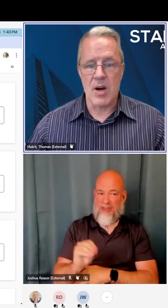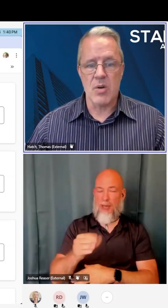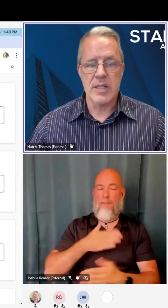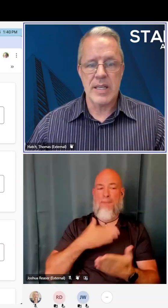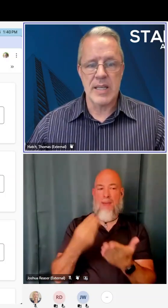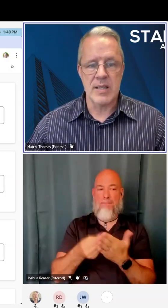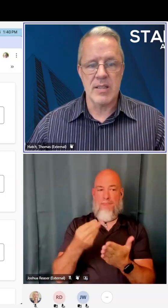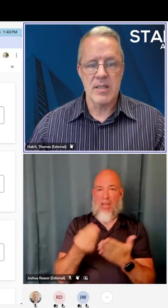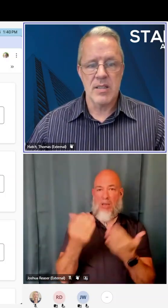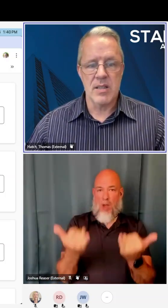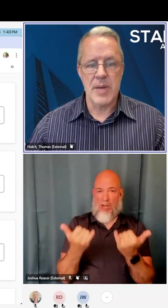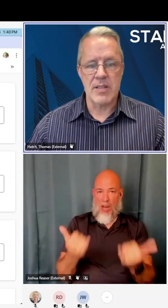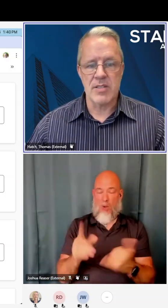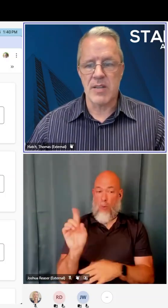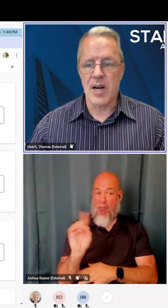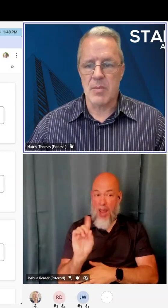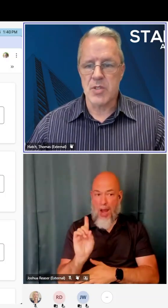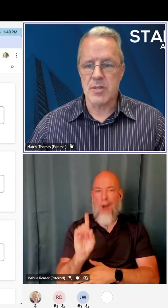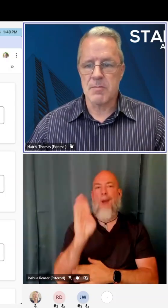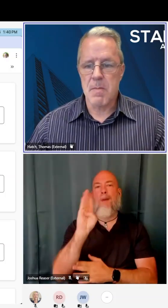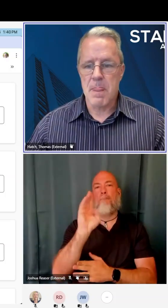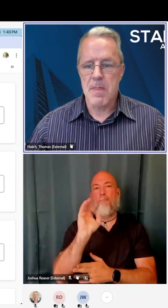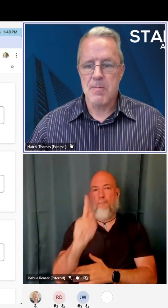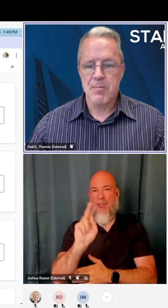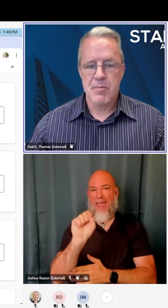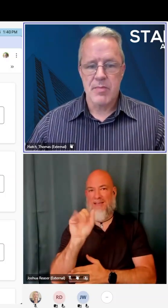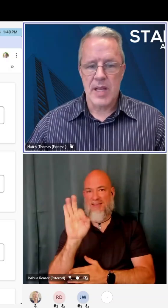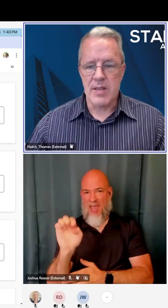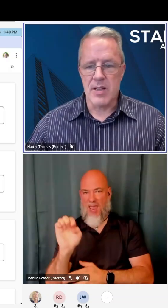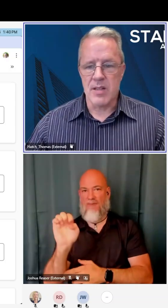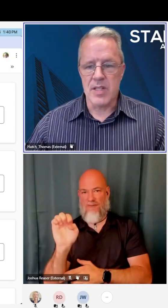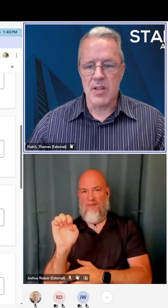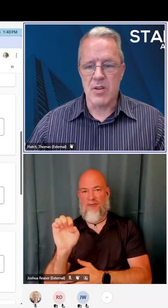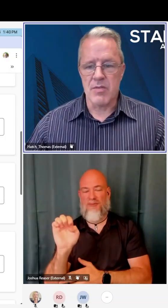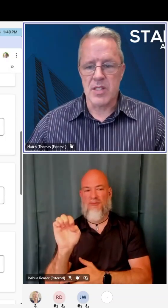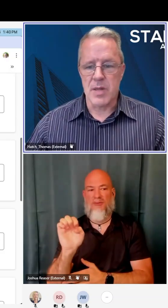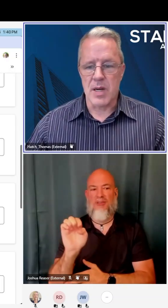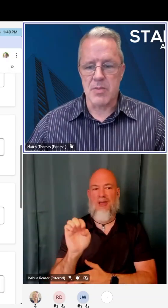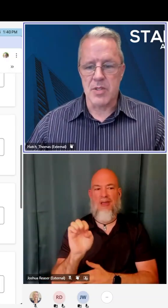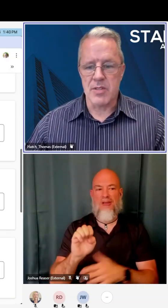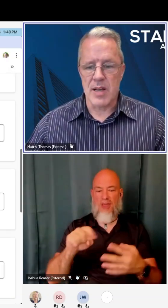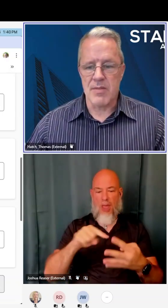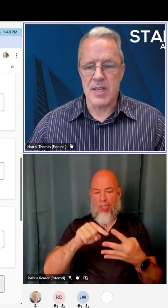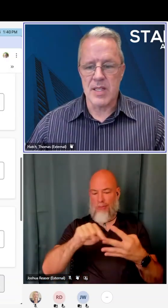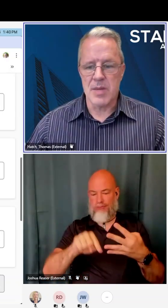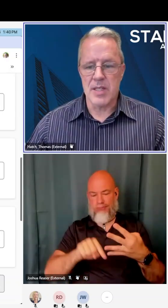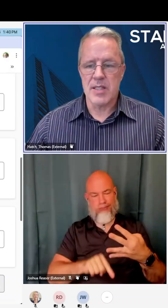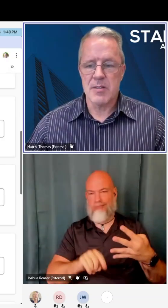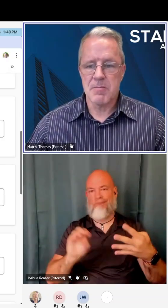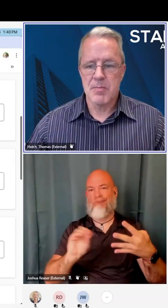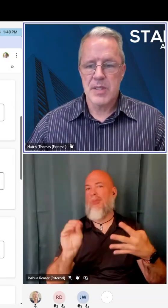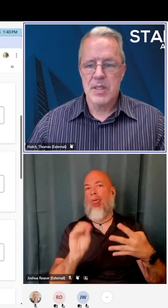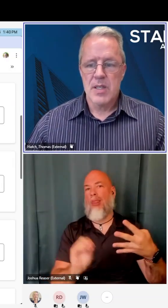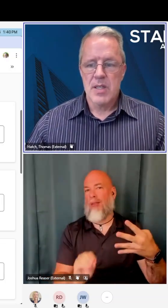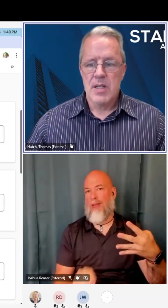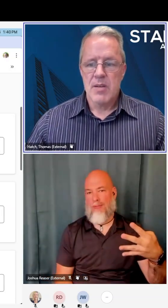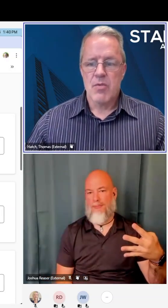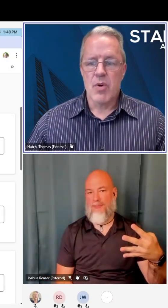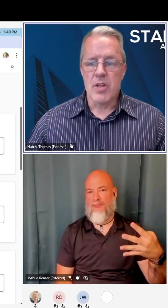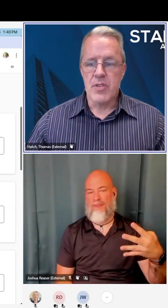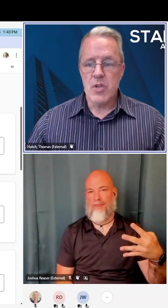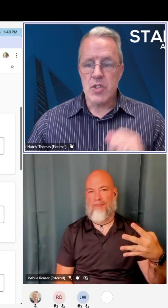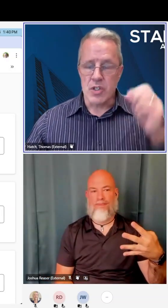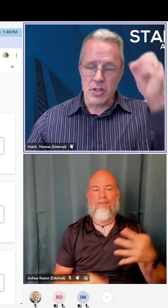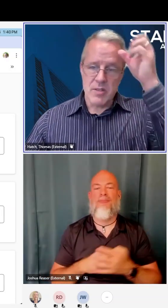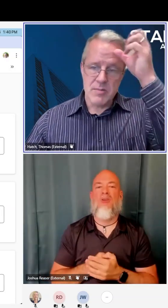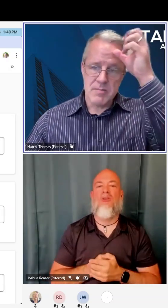right now in the BankSafe option, and none of the other investment options have any money.